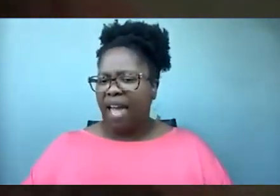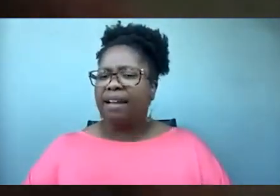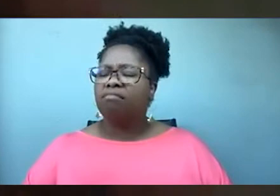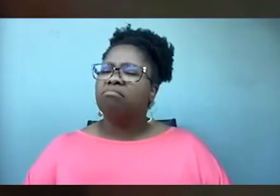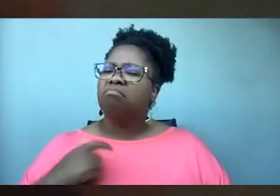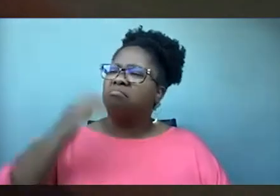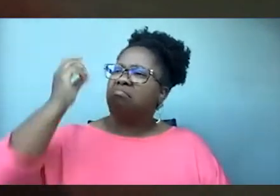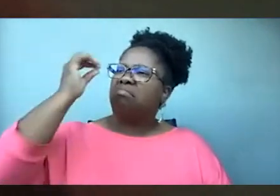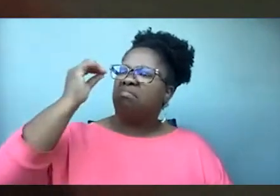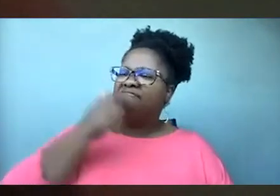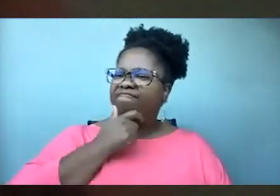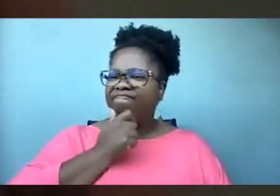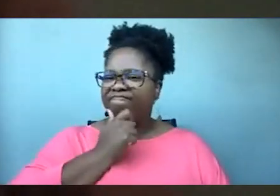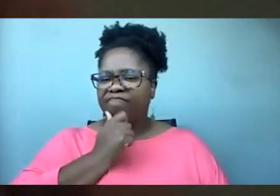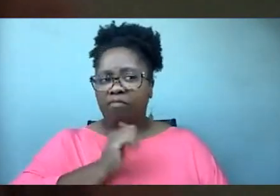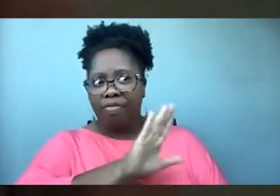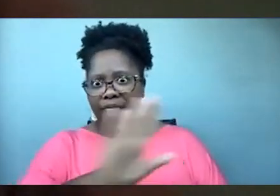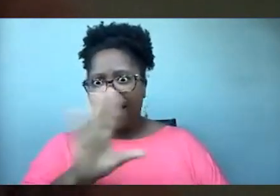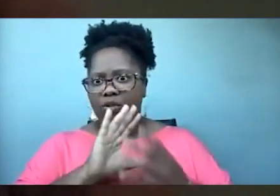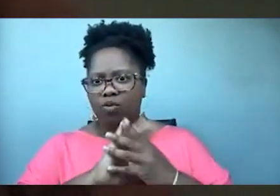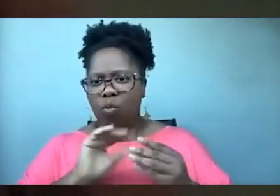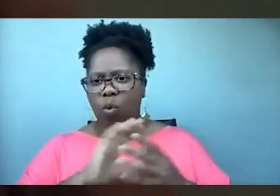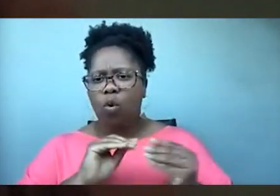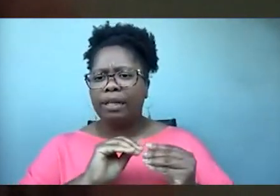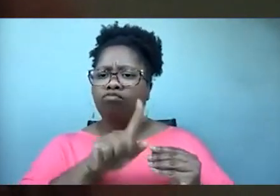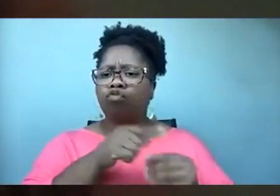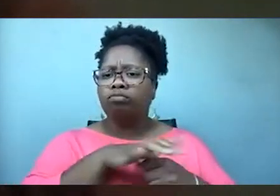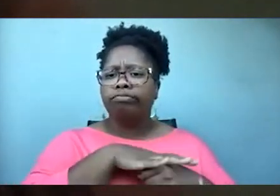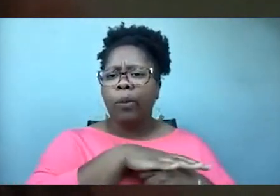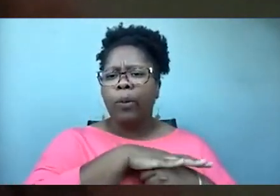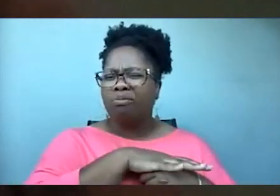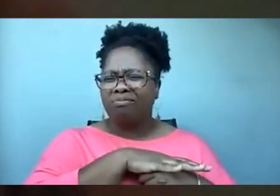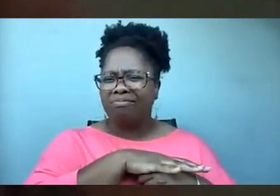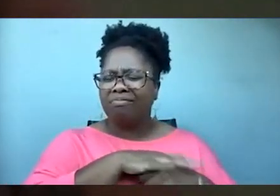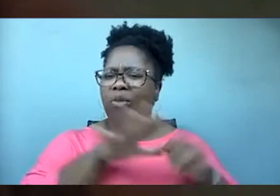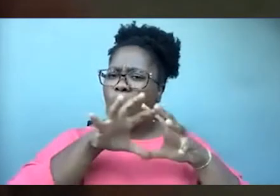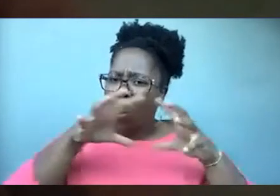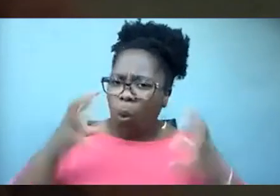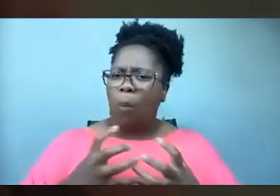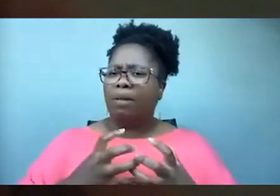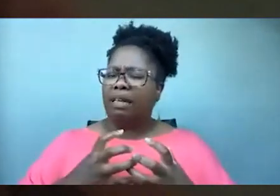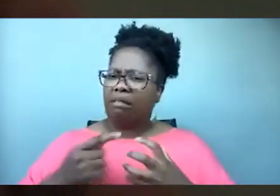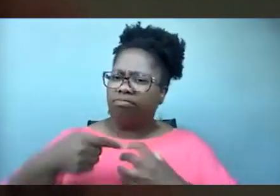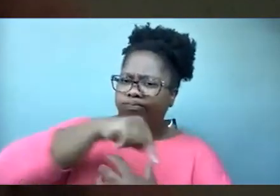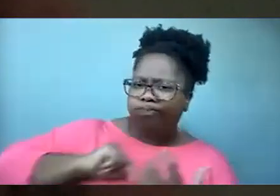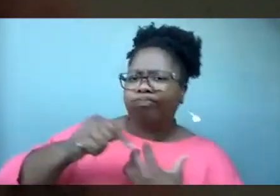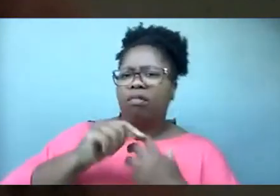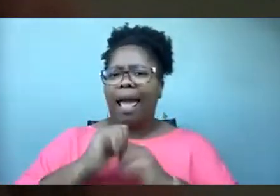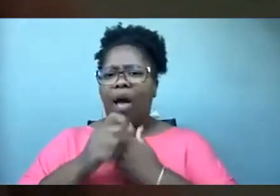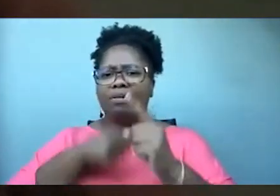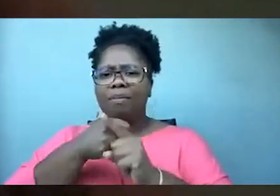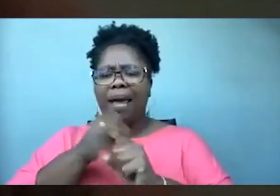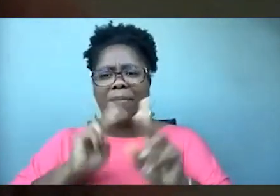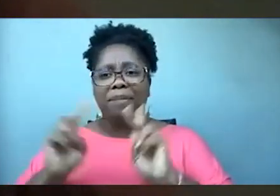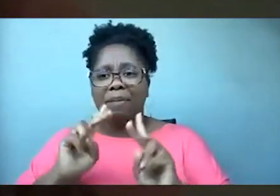affecting people in countries that have limited financial resources? And I wanted to just underscore financial resources. There's